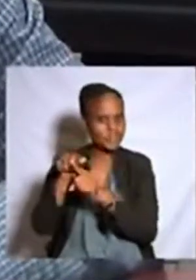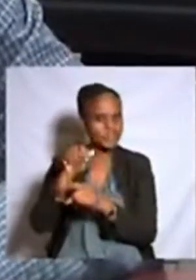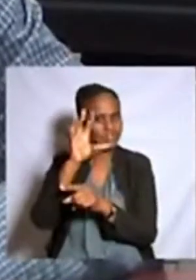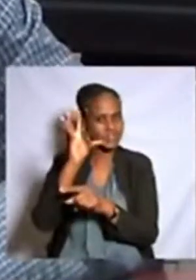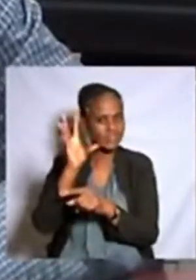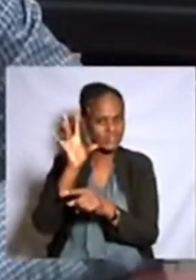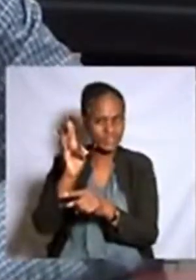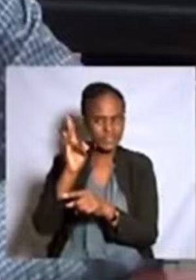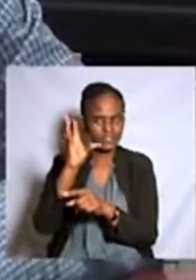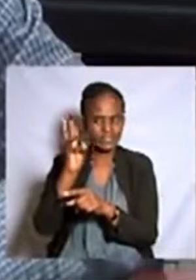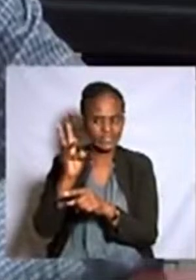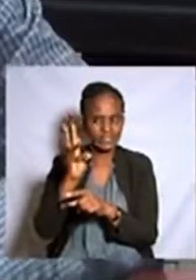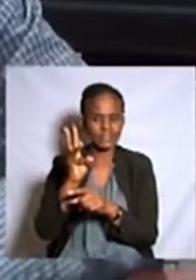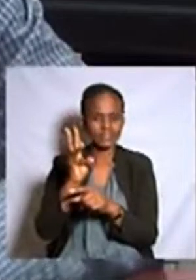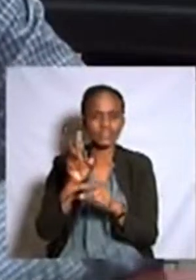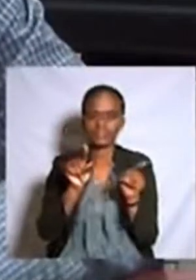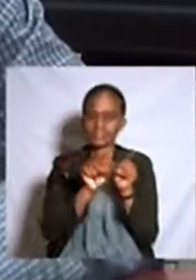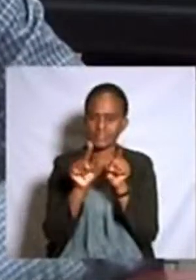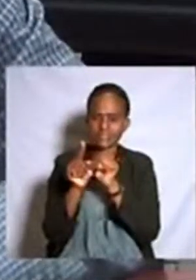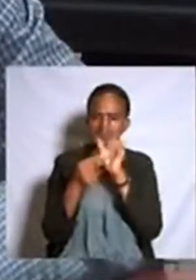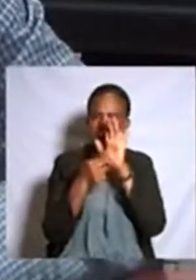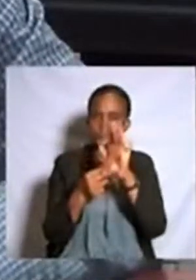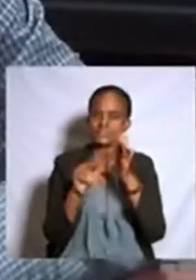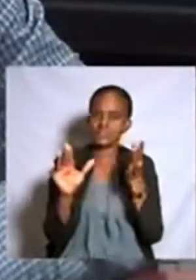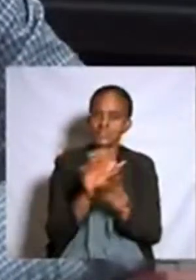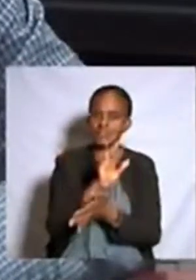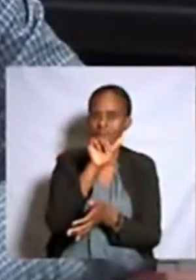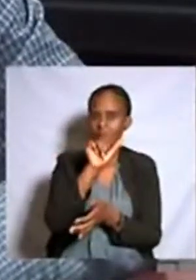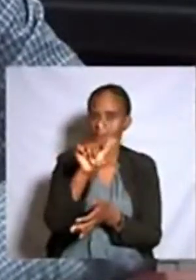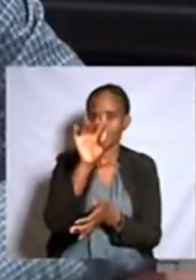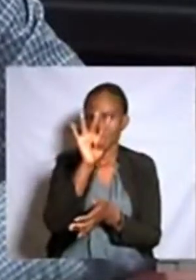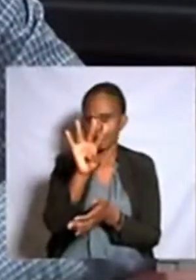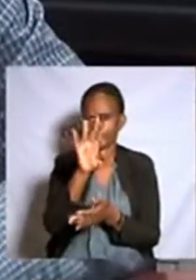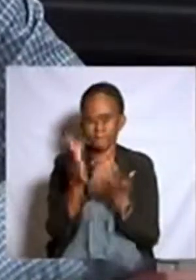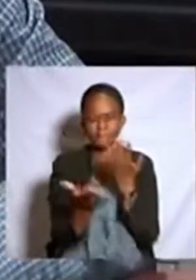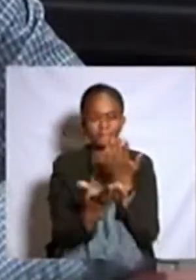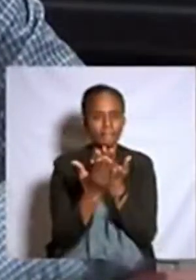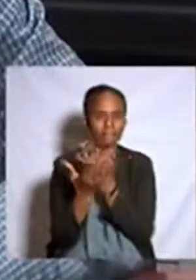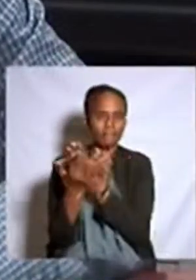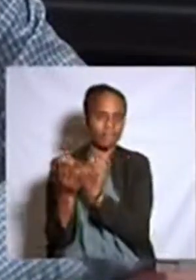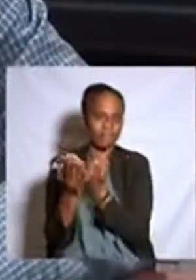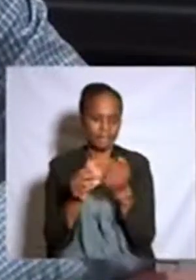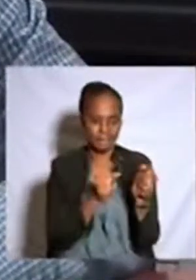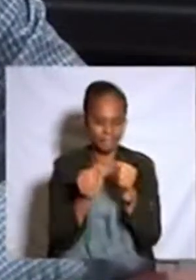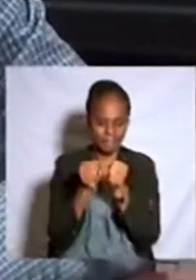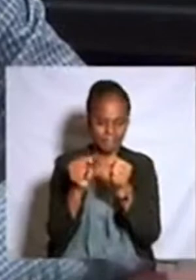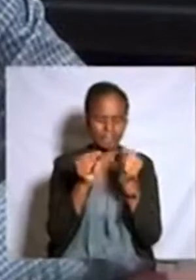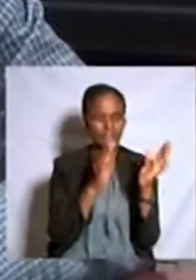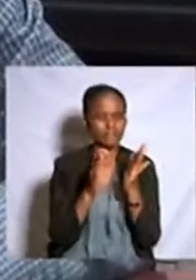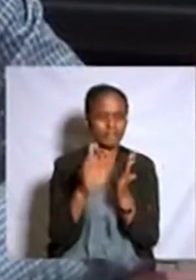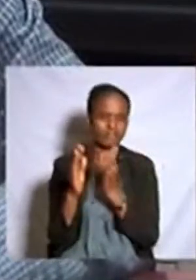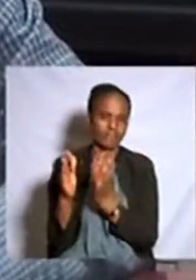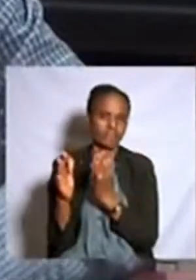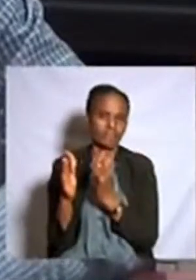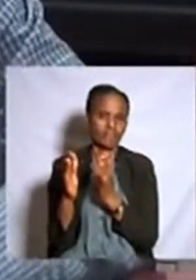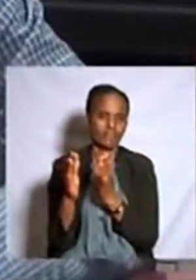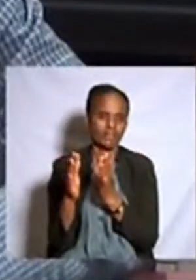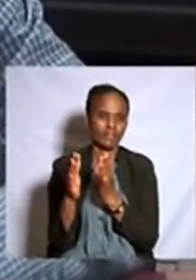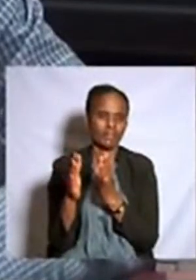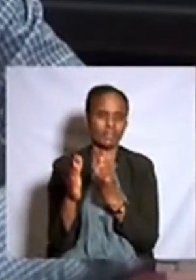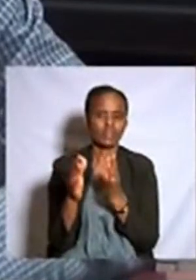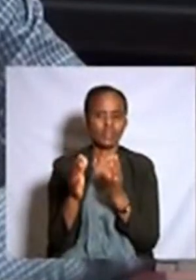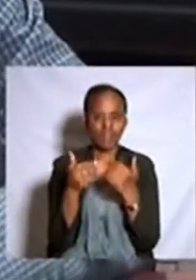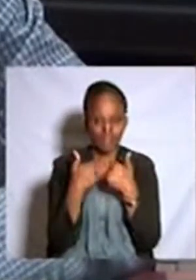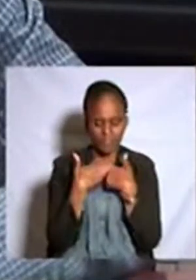76%, as indicated on page 24 of the attached strategic plan. You've